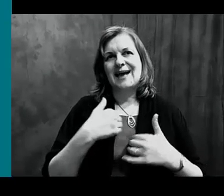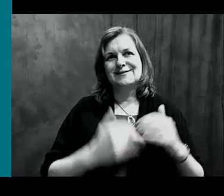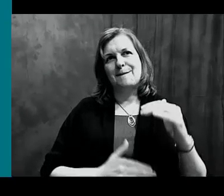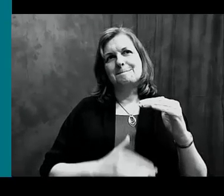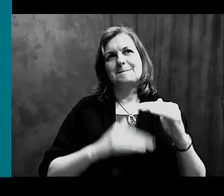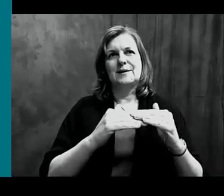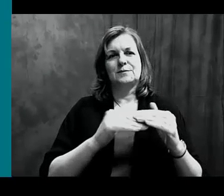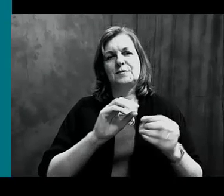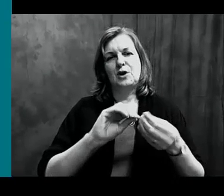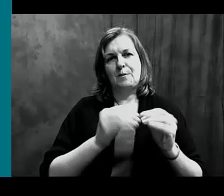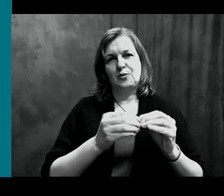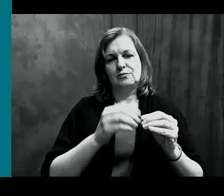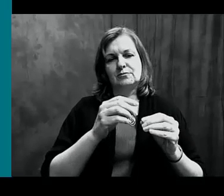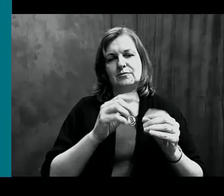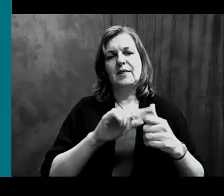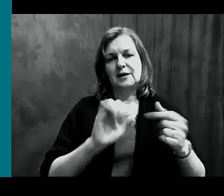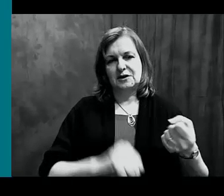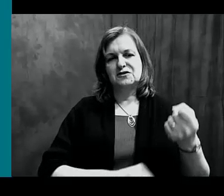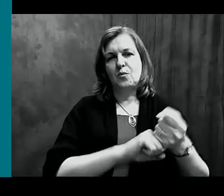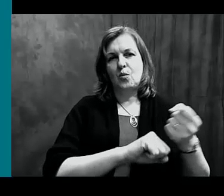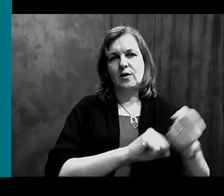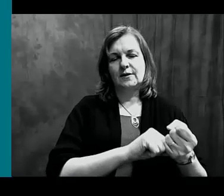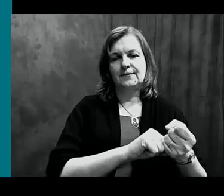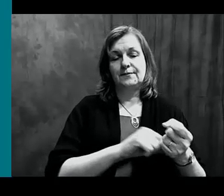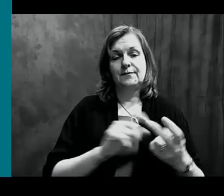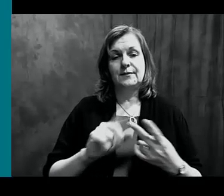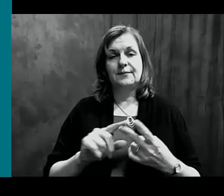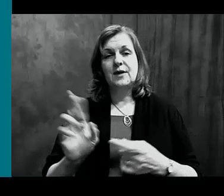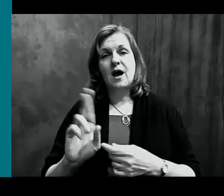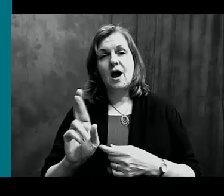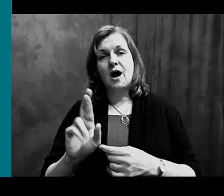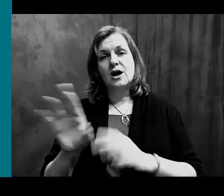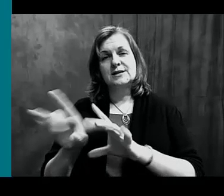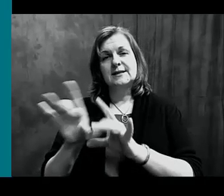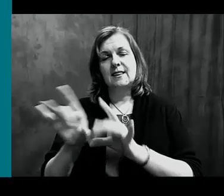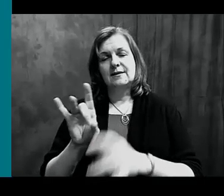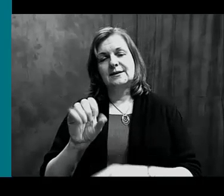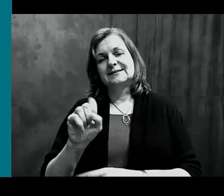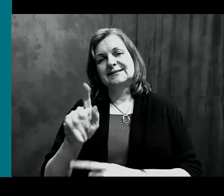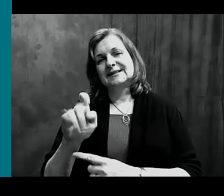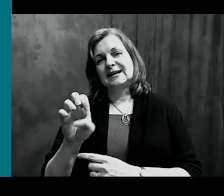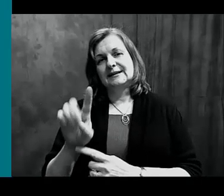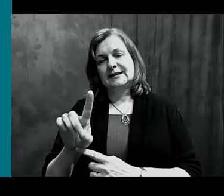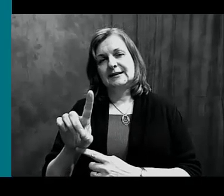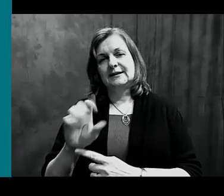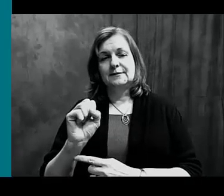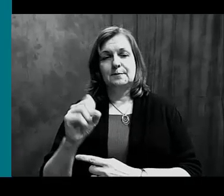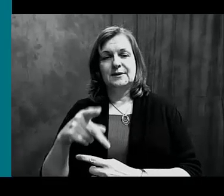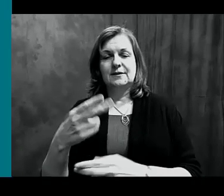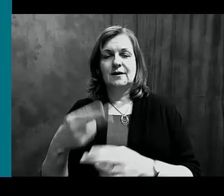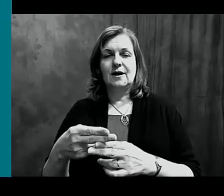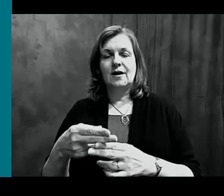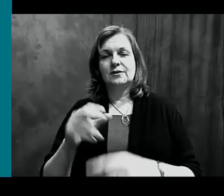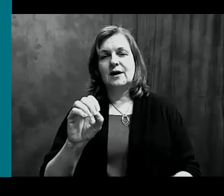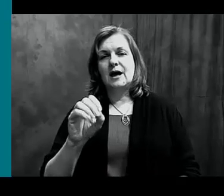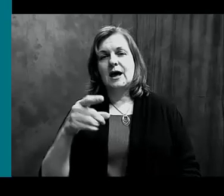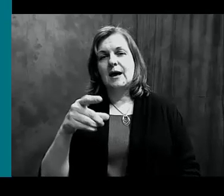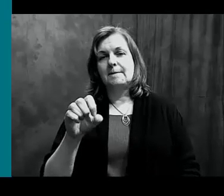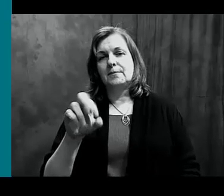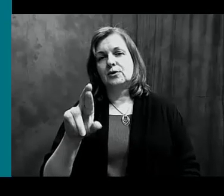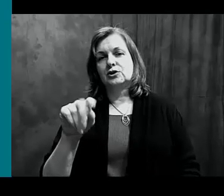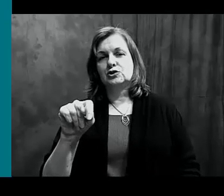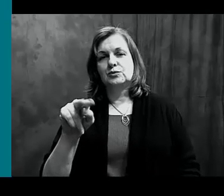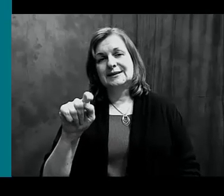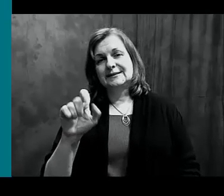the environment can sustain. Our selected species, on the other hand, are something we refer to as an opportunistic